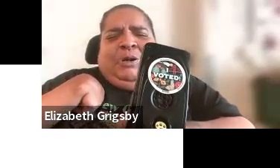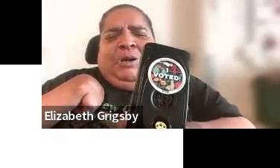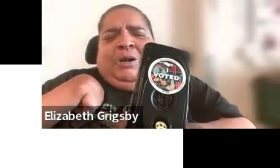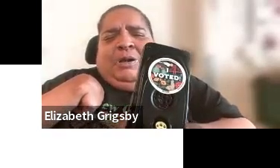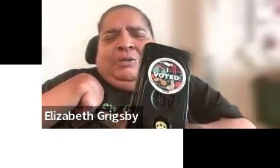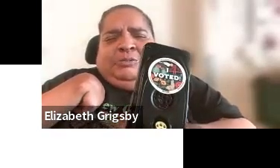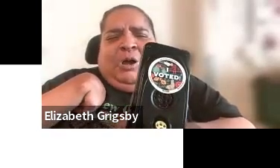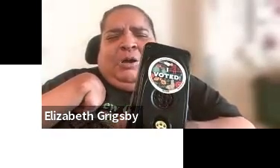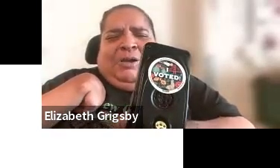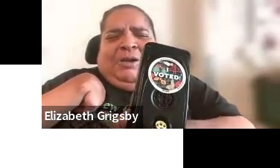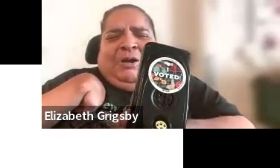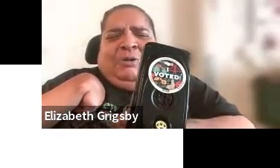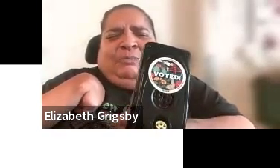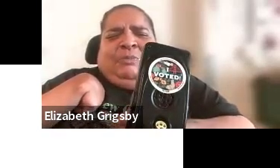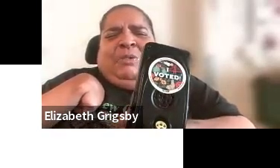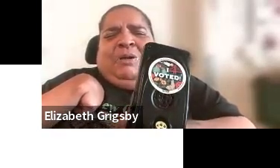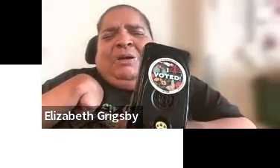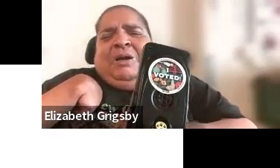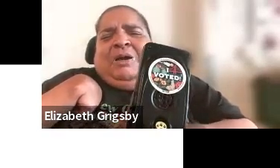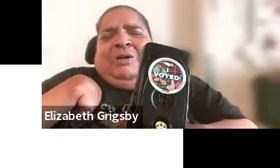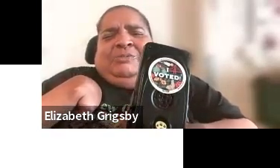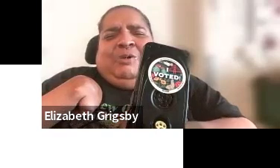comfortable talking up.